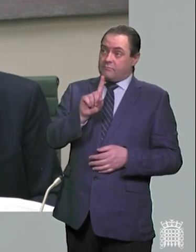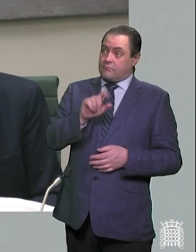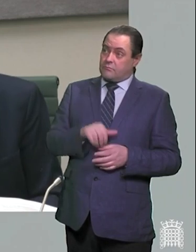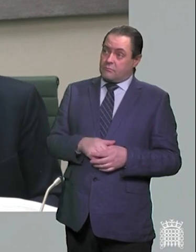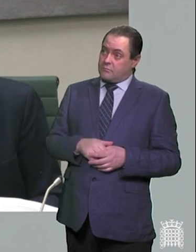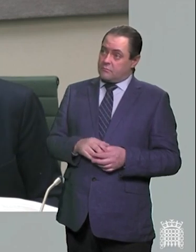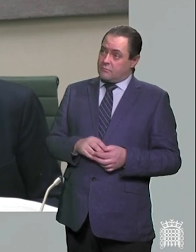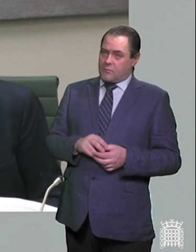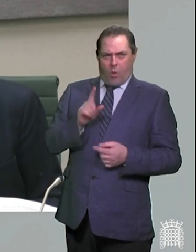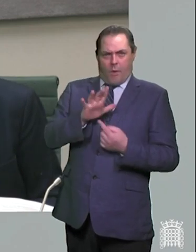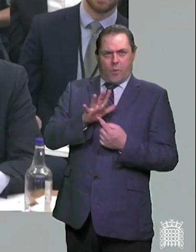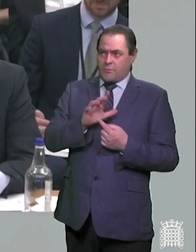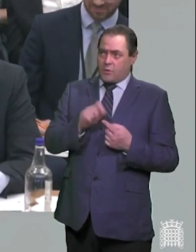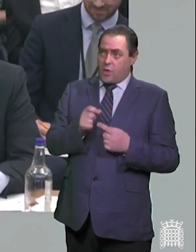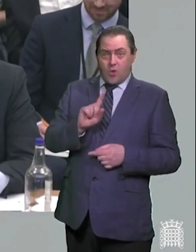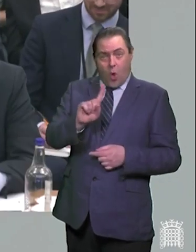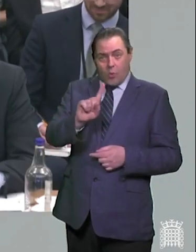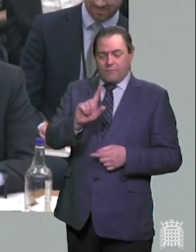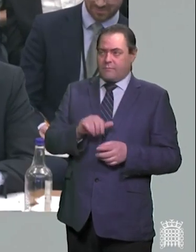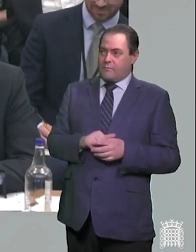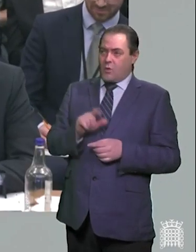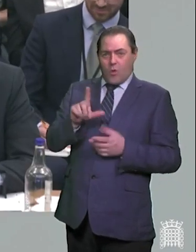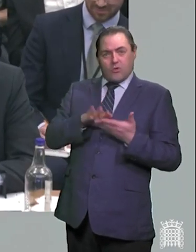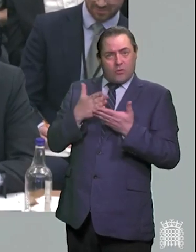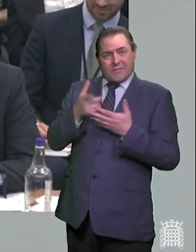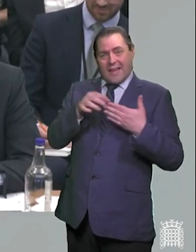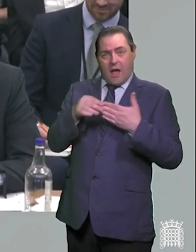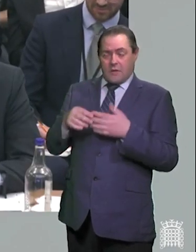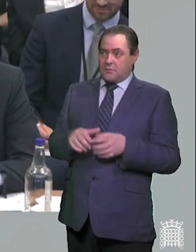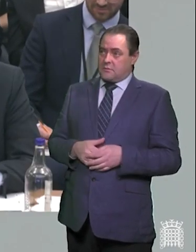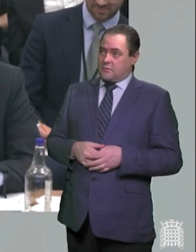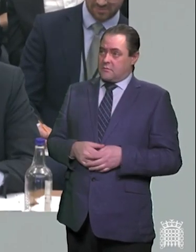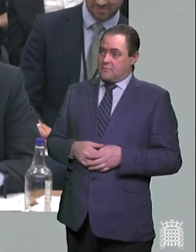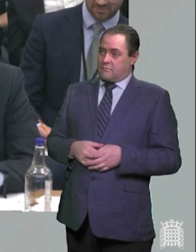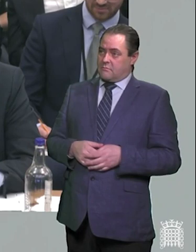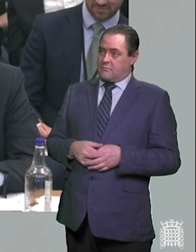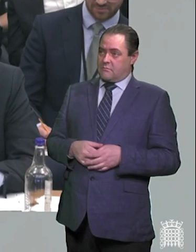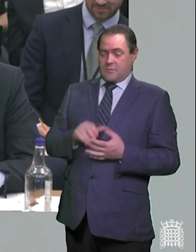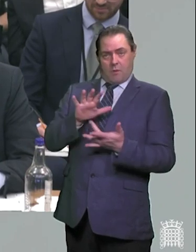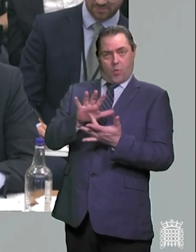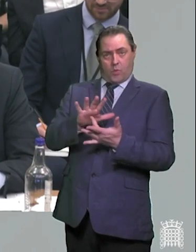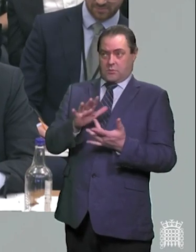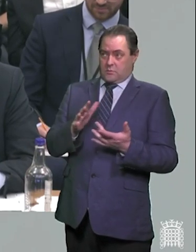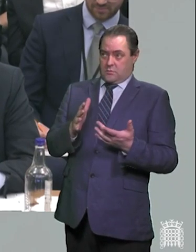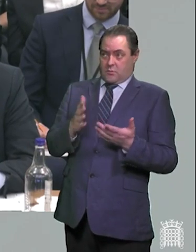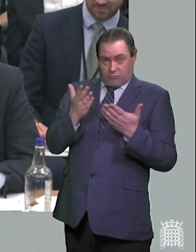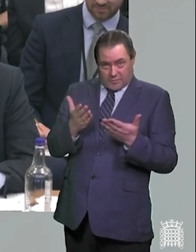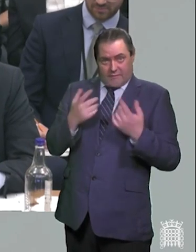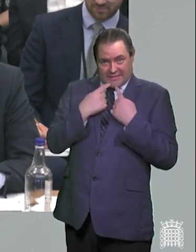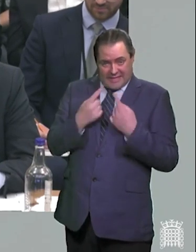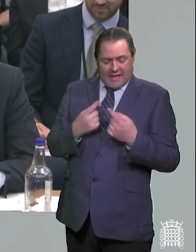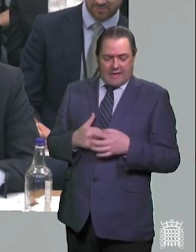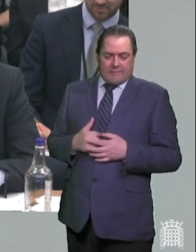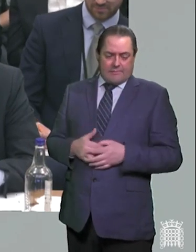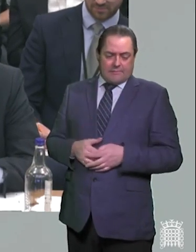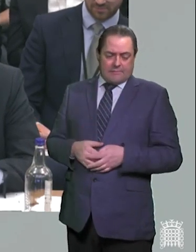your? This is a very important point, because whatever your interpretation of the guidance may be, what matters, if I may respectfully say,